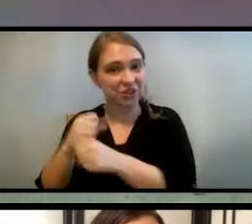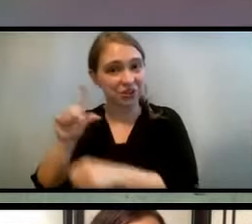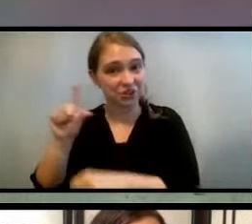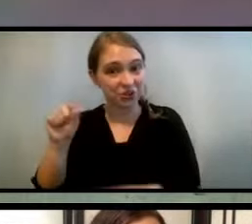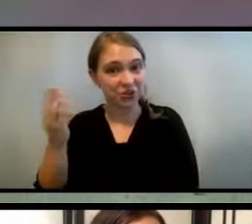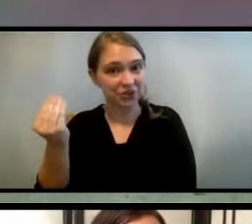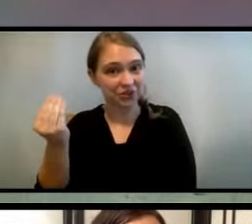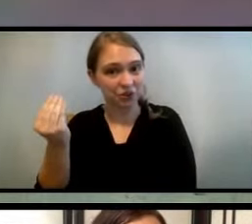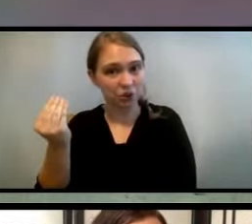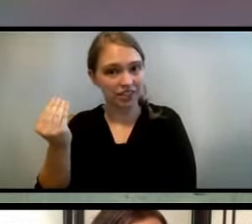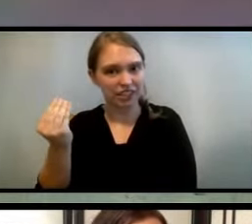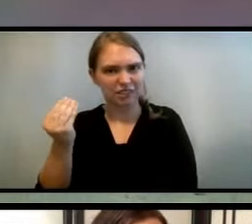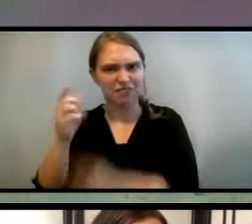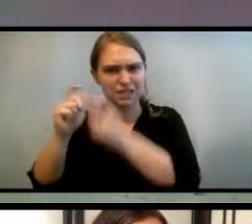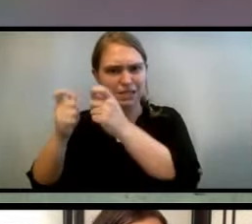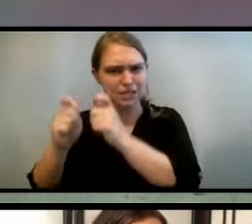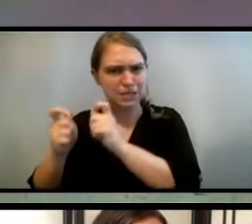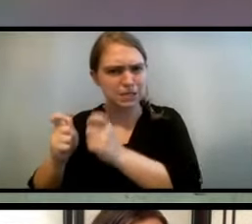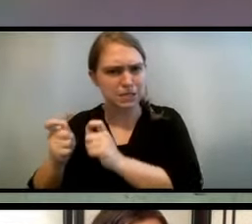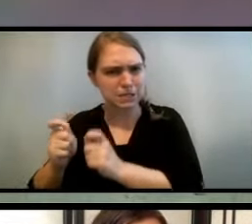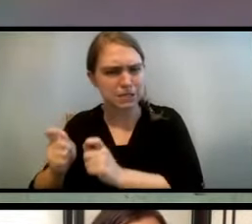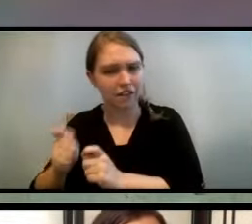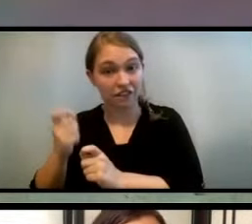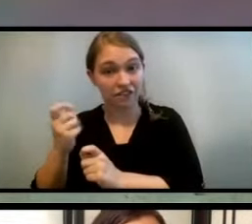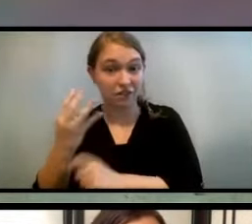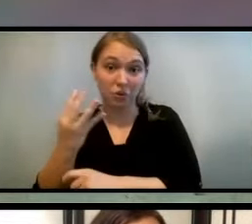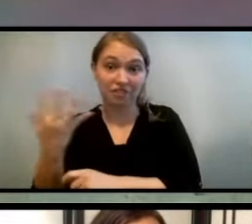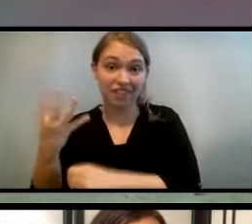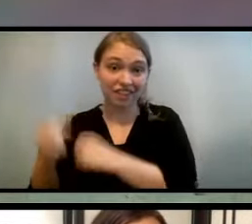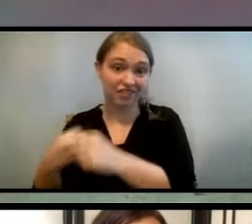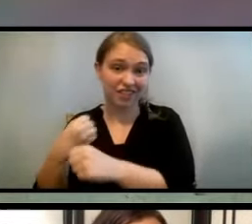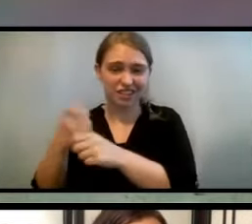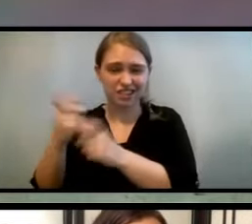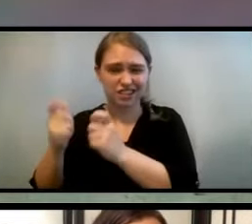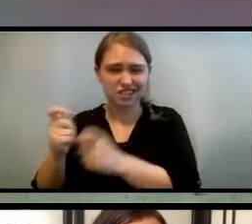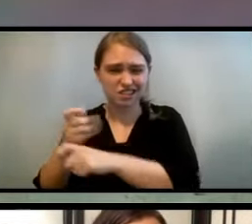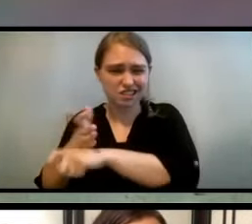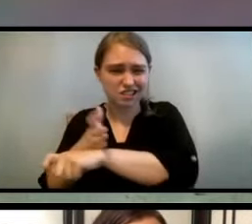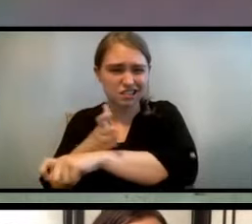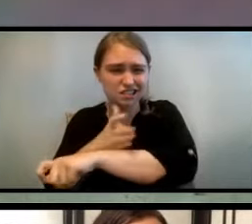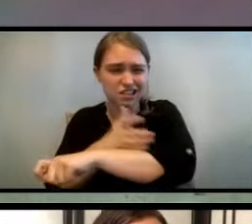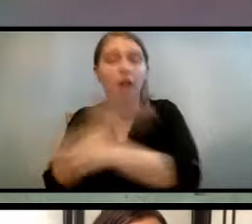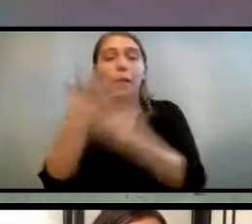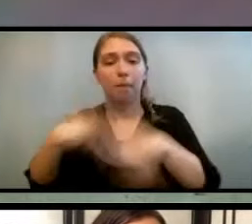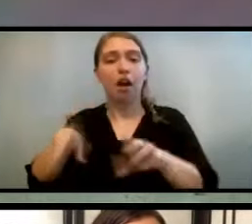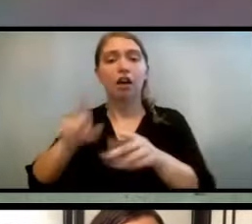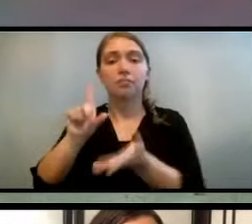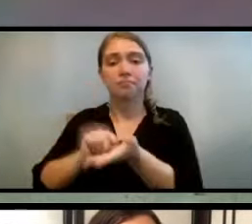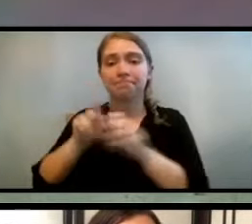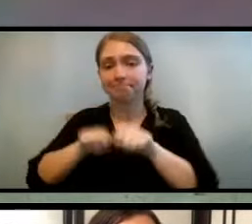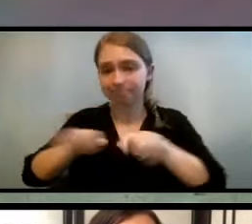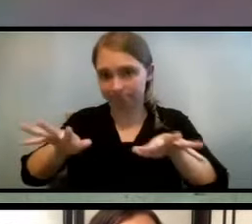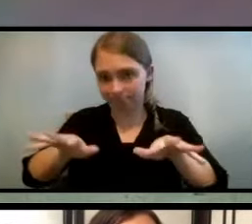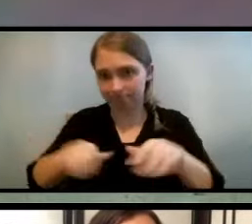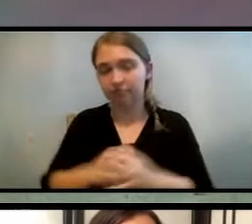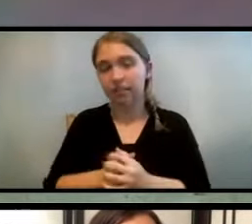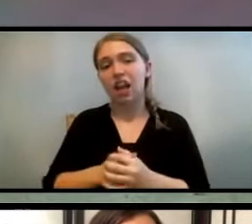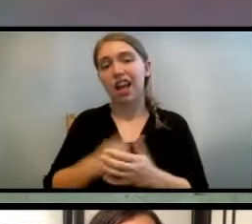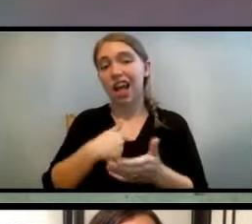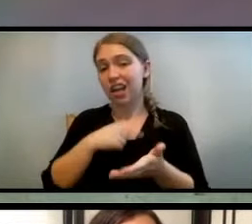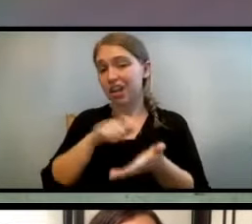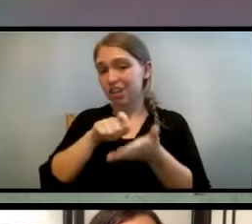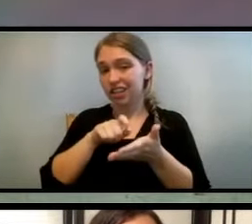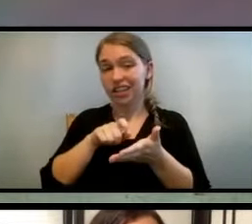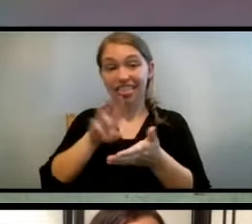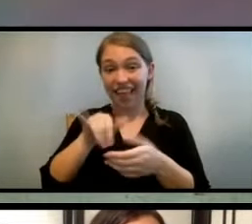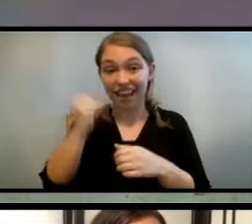you know, the space of like 4 or 5 years. An idea that I wrote about maybe 6 years